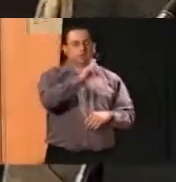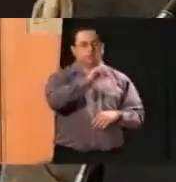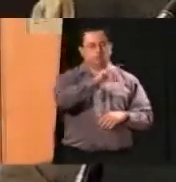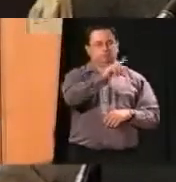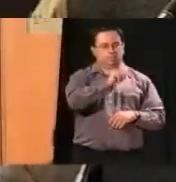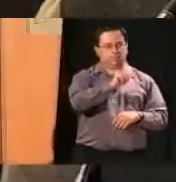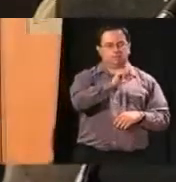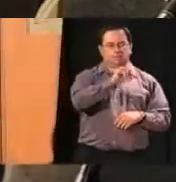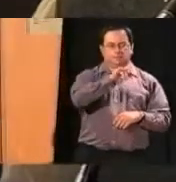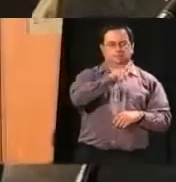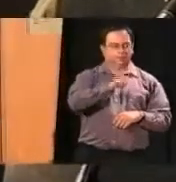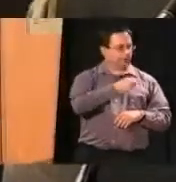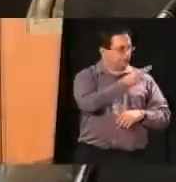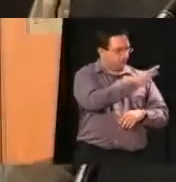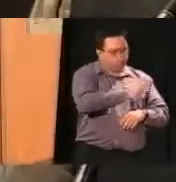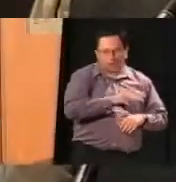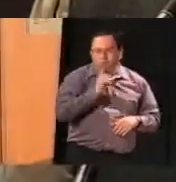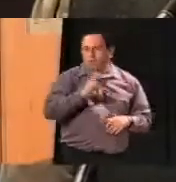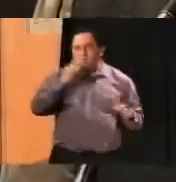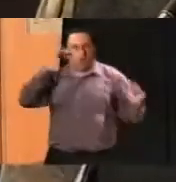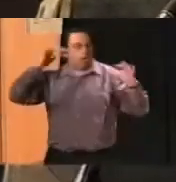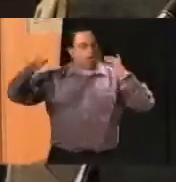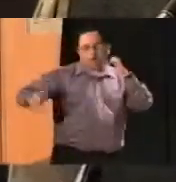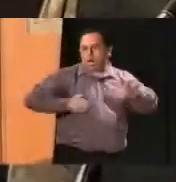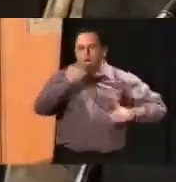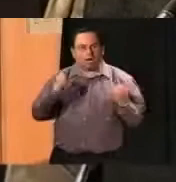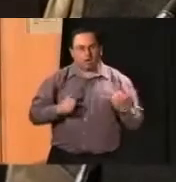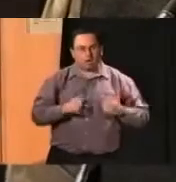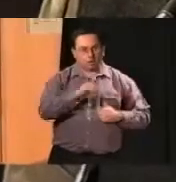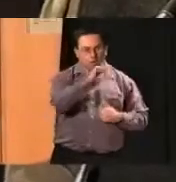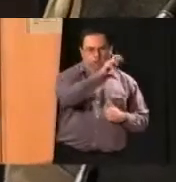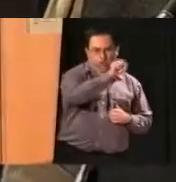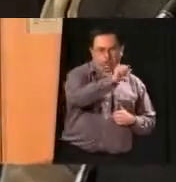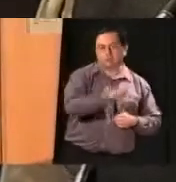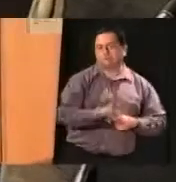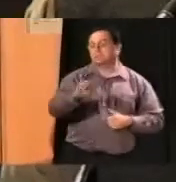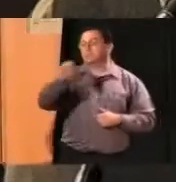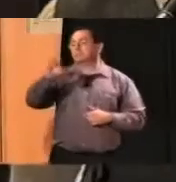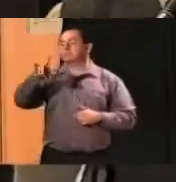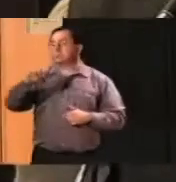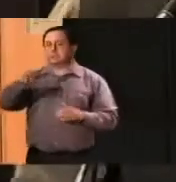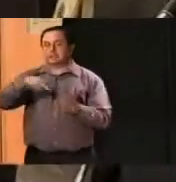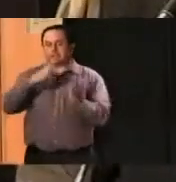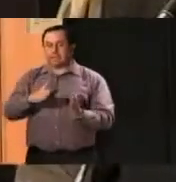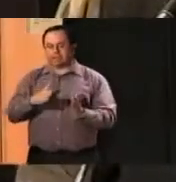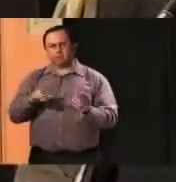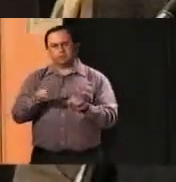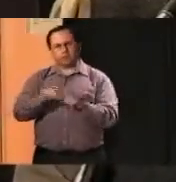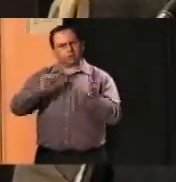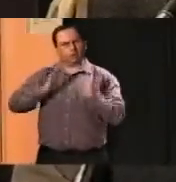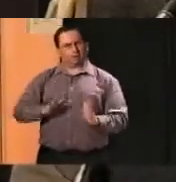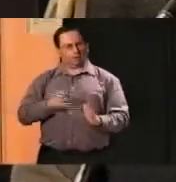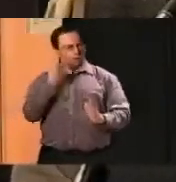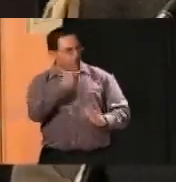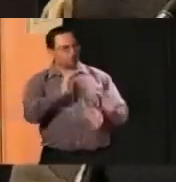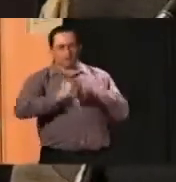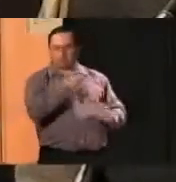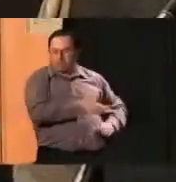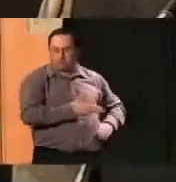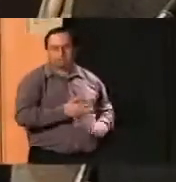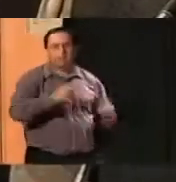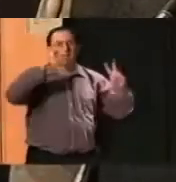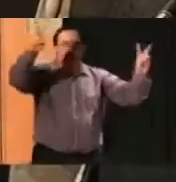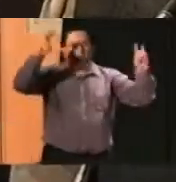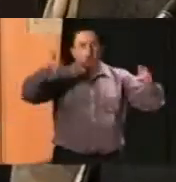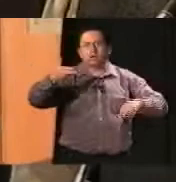risky humor and her wild energy. Spirit is a dancer, but tonight we're going to be treated to her theatrical work. God, I